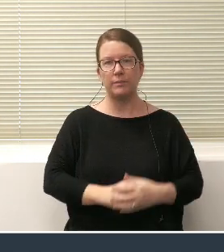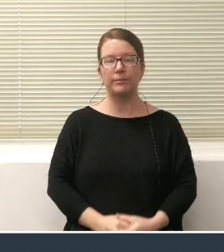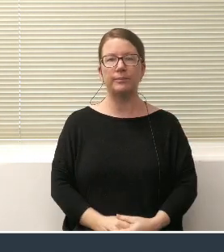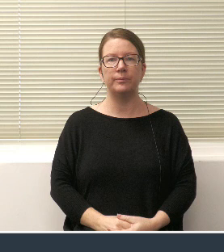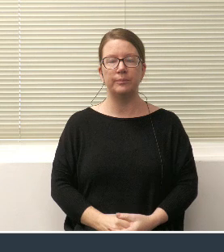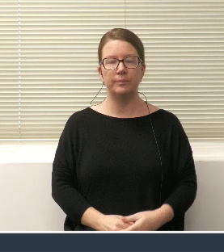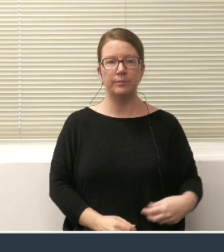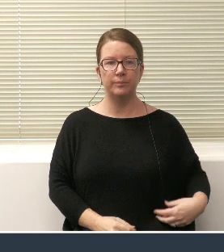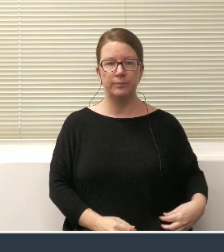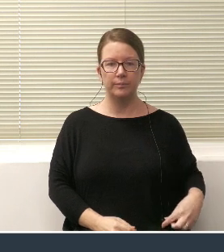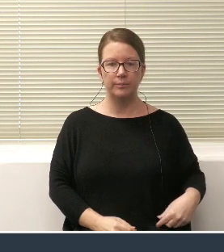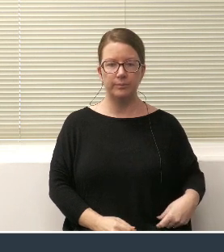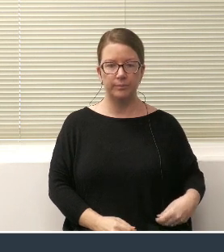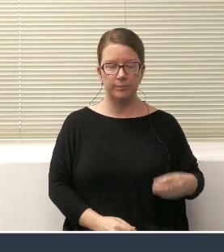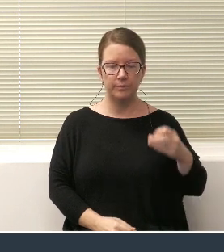question.